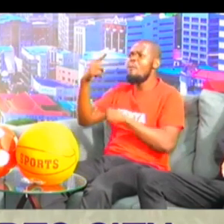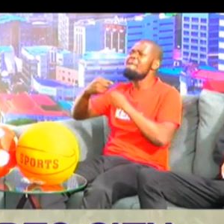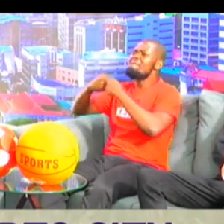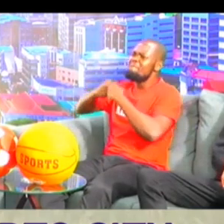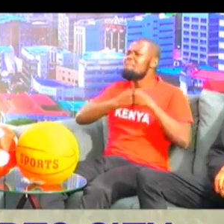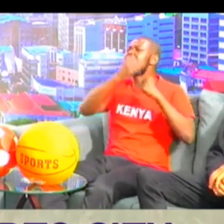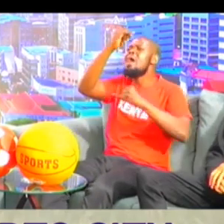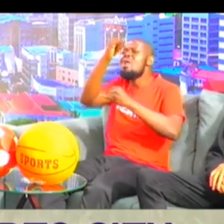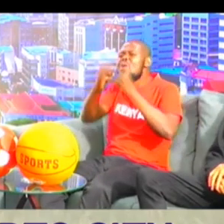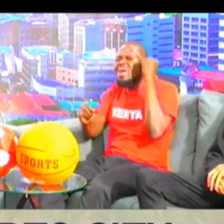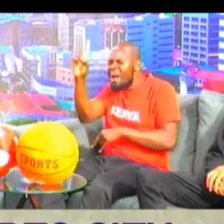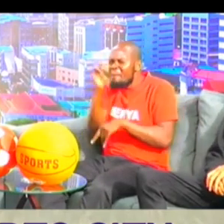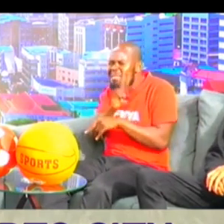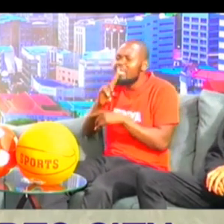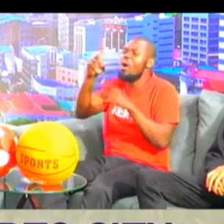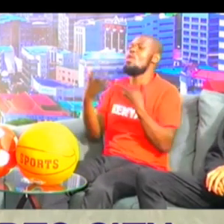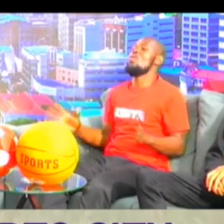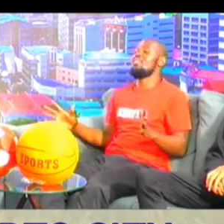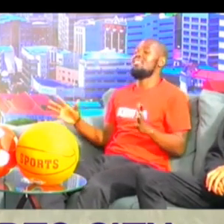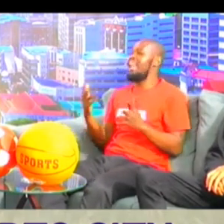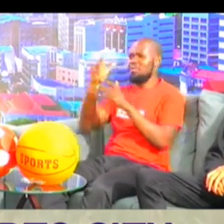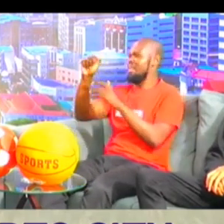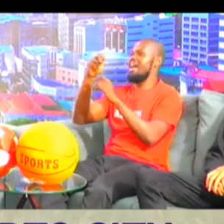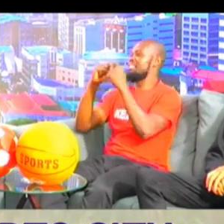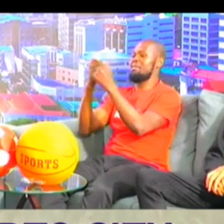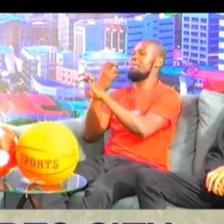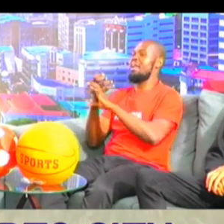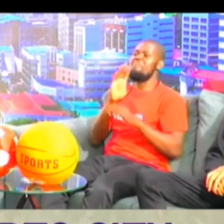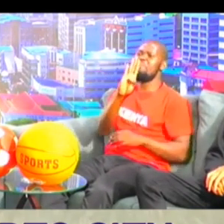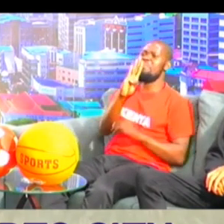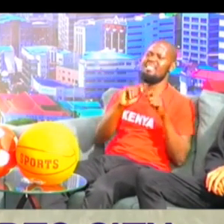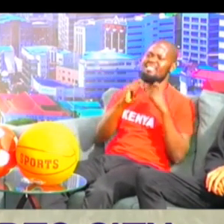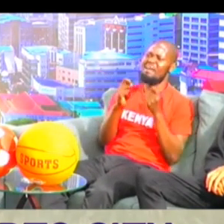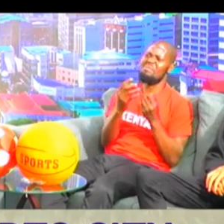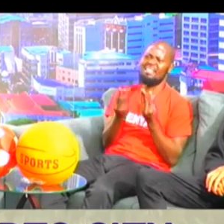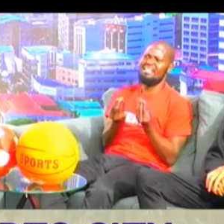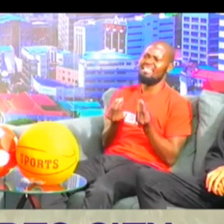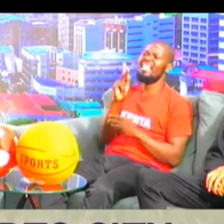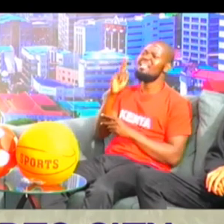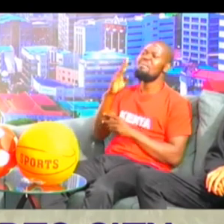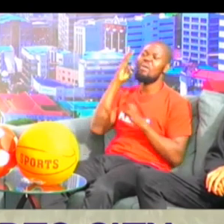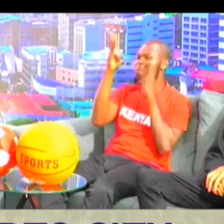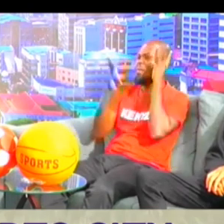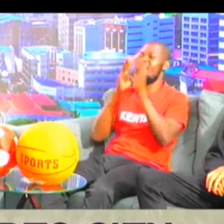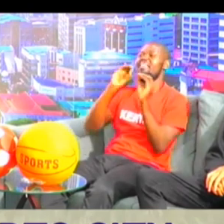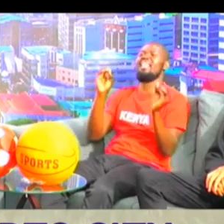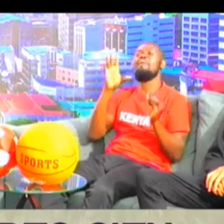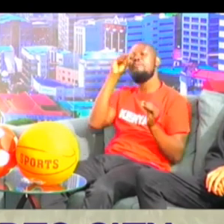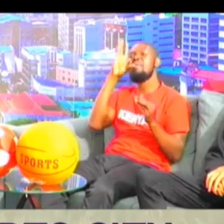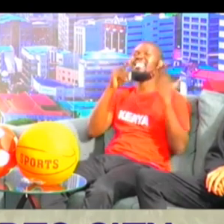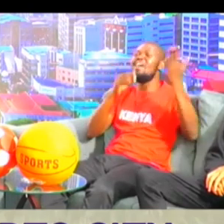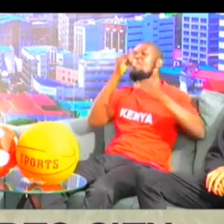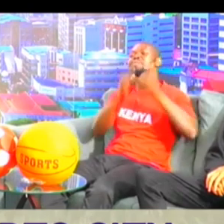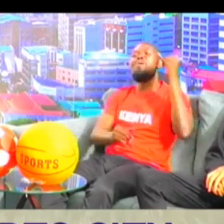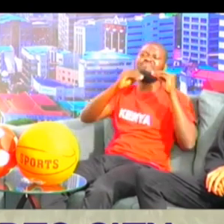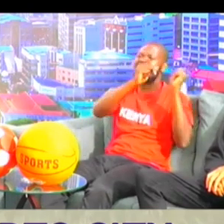Because I had a story of Right. how they had a match and it was really challenging till the last minute. But